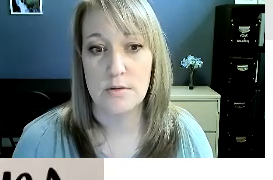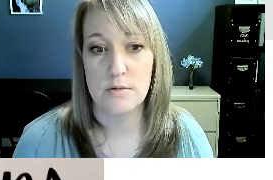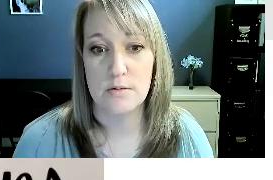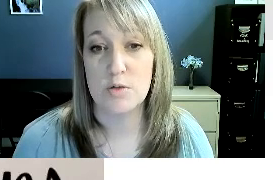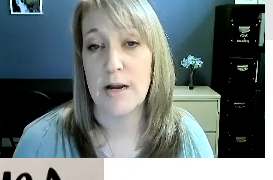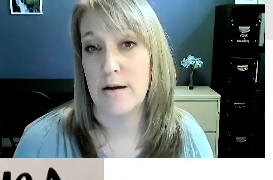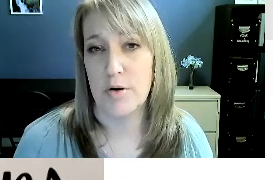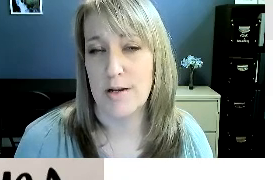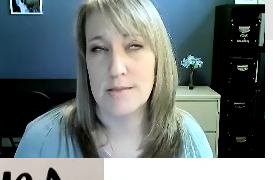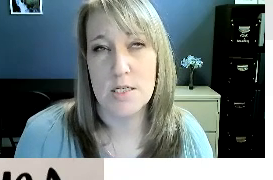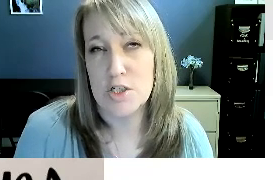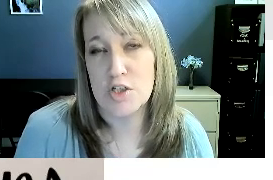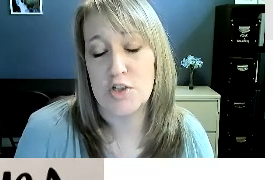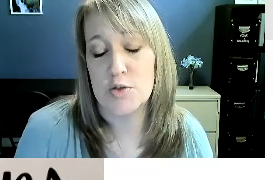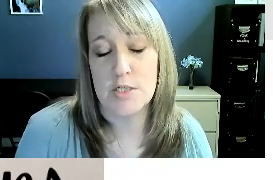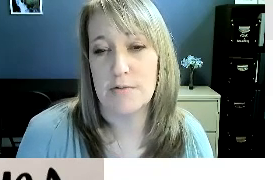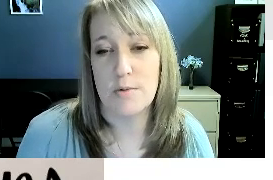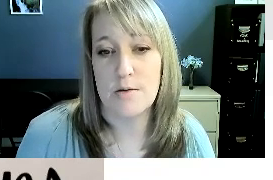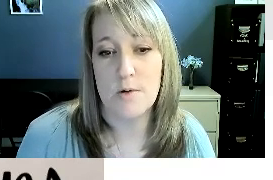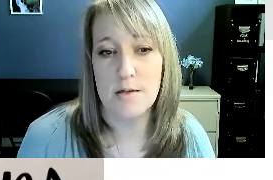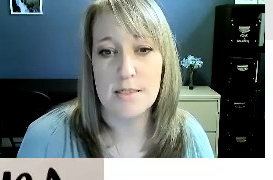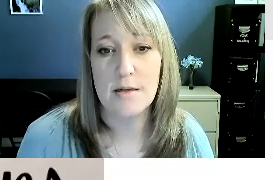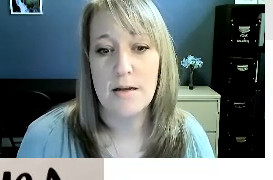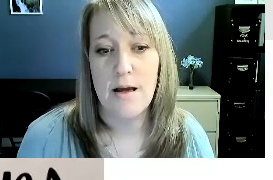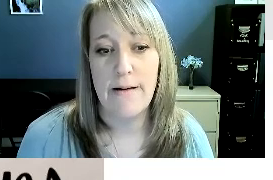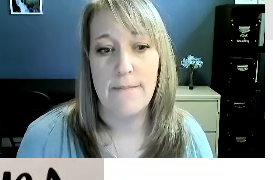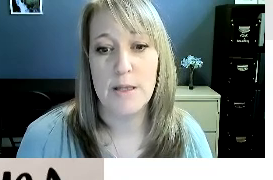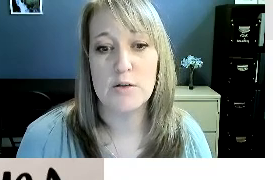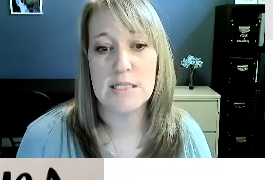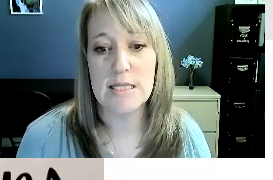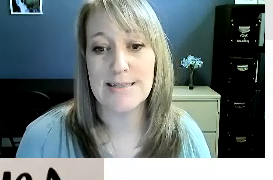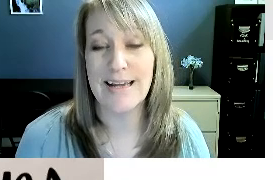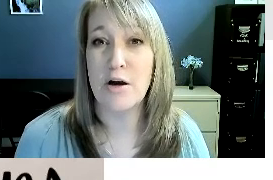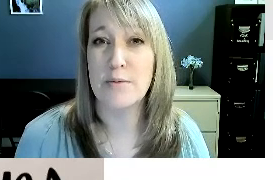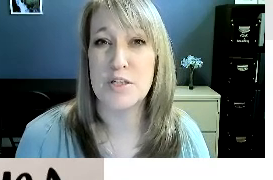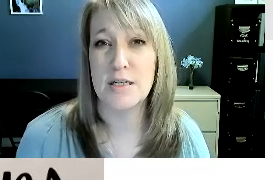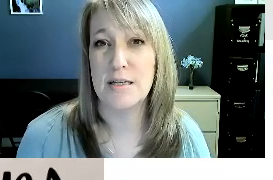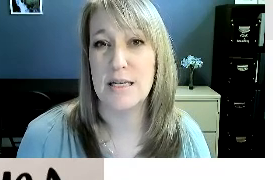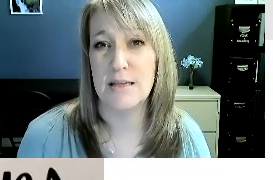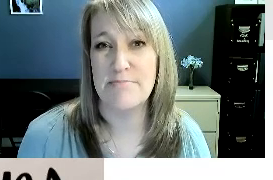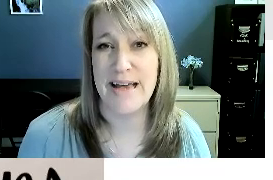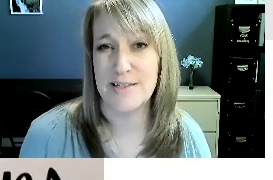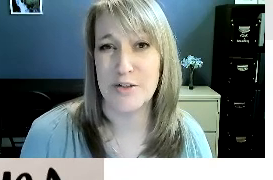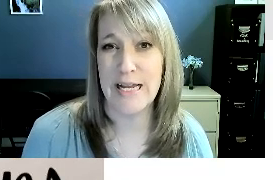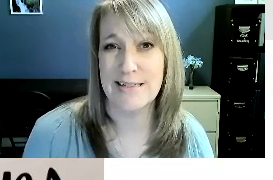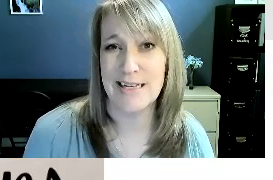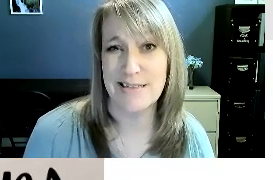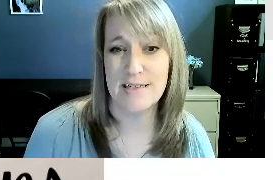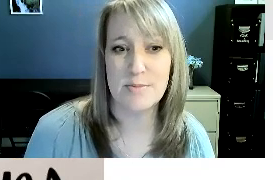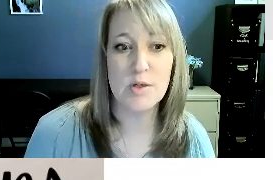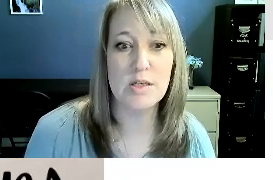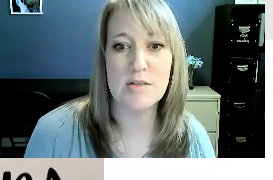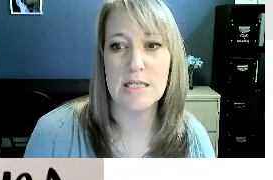to write out pronouns, and you can just choose whichever one you want. You'll see the second option in the Master